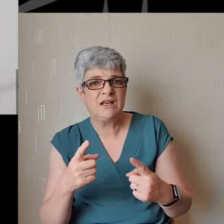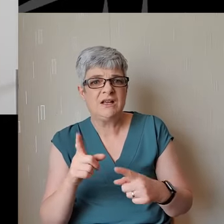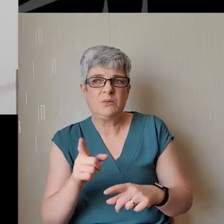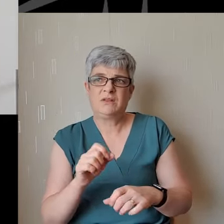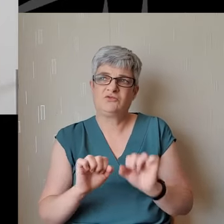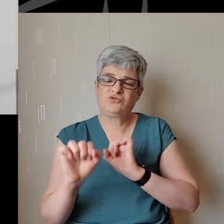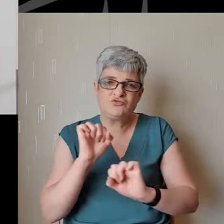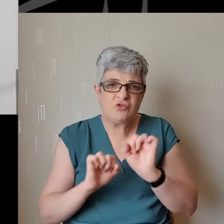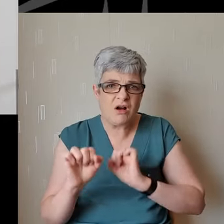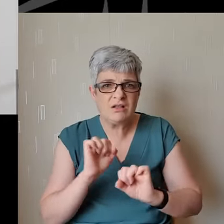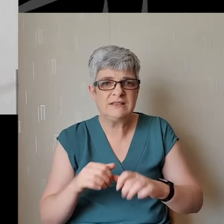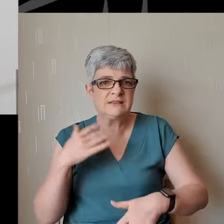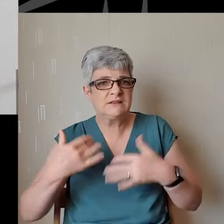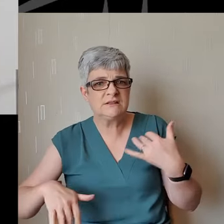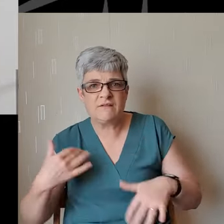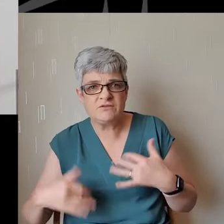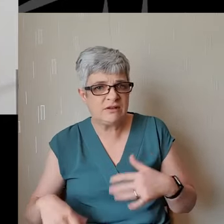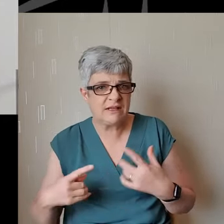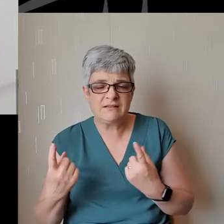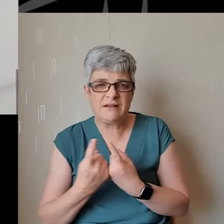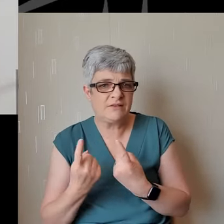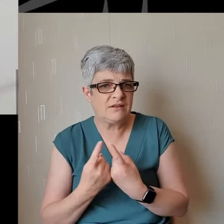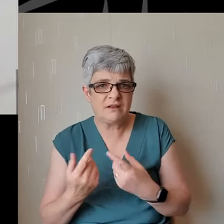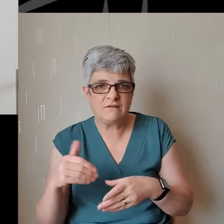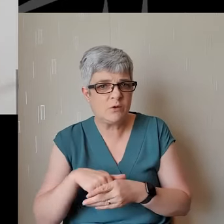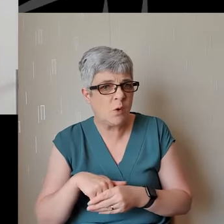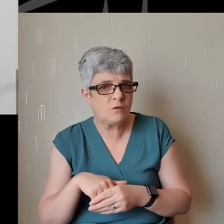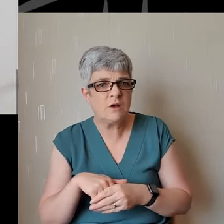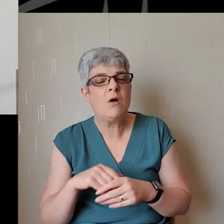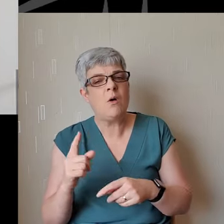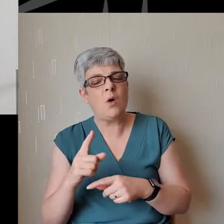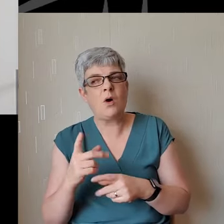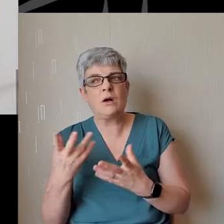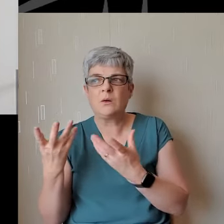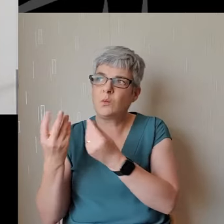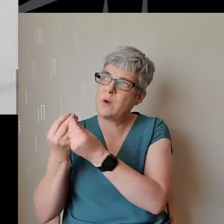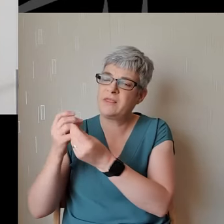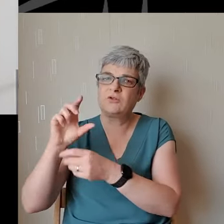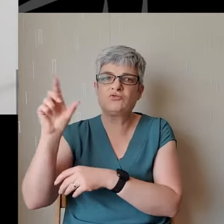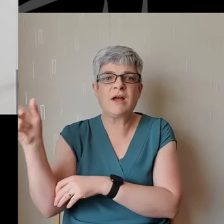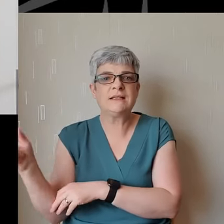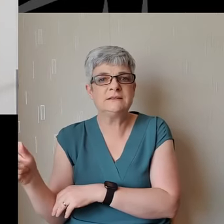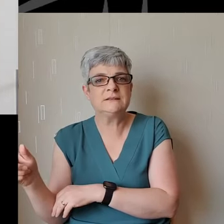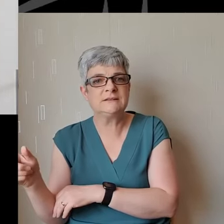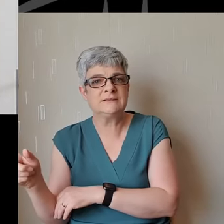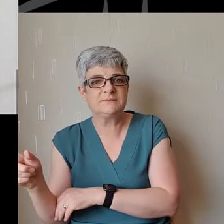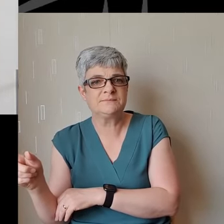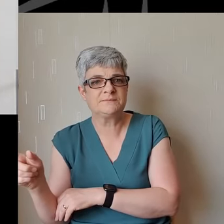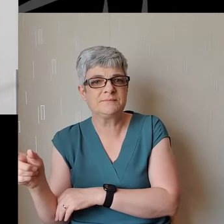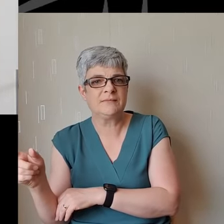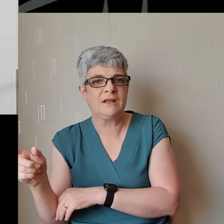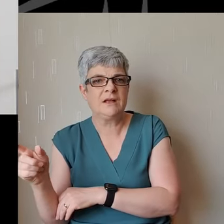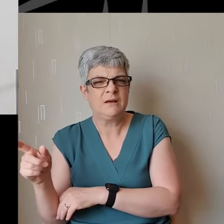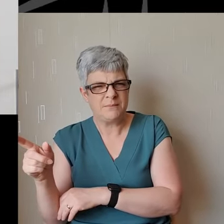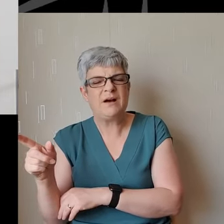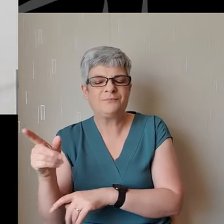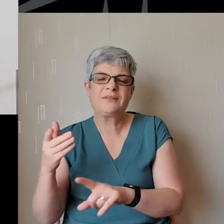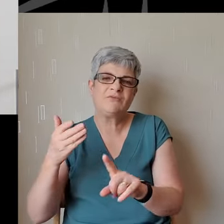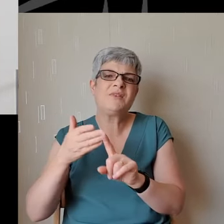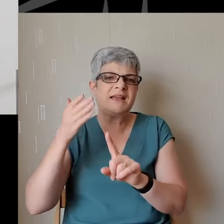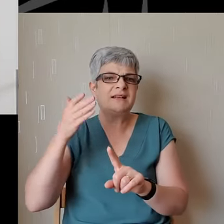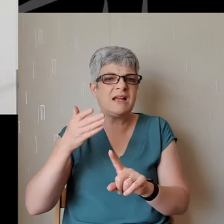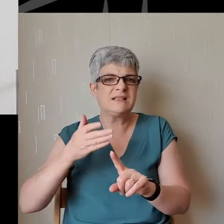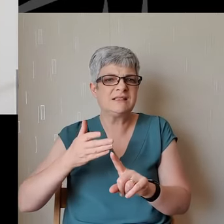and the suffering that that entailed, or whether he would be with Christ. But he recognizes that